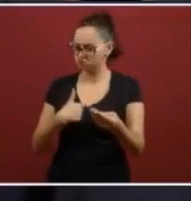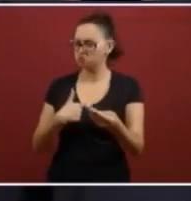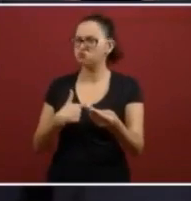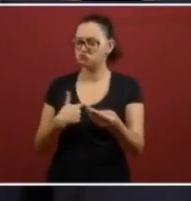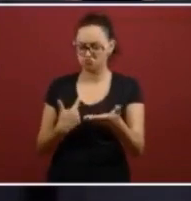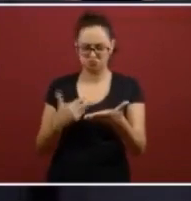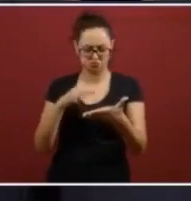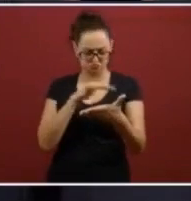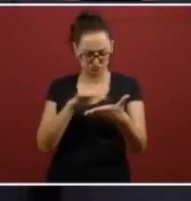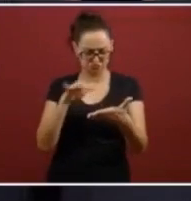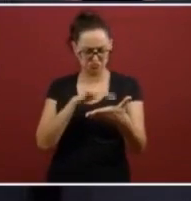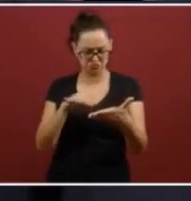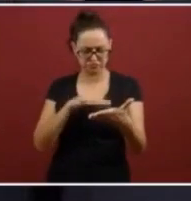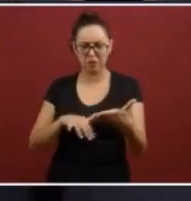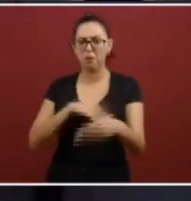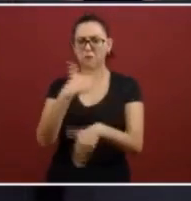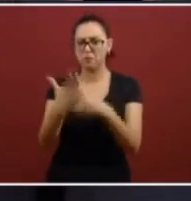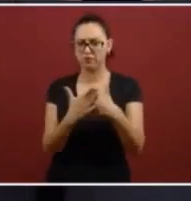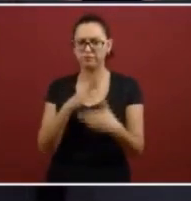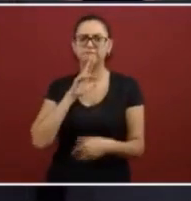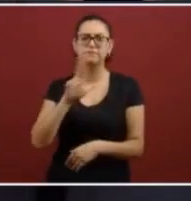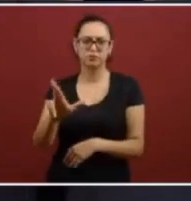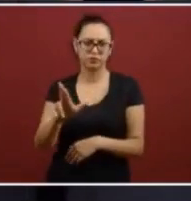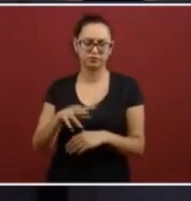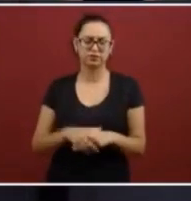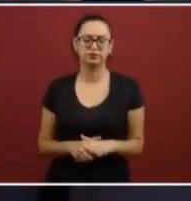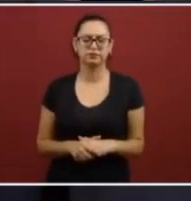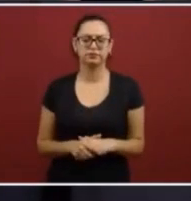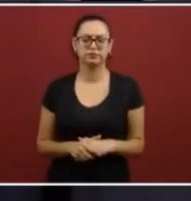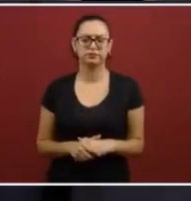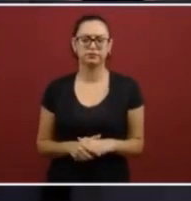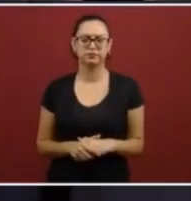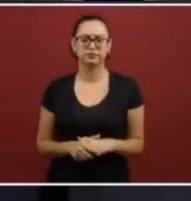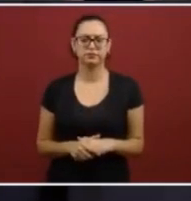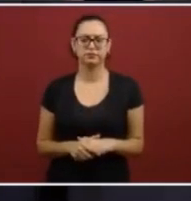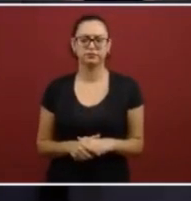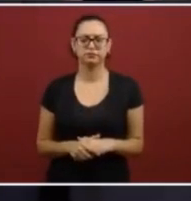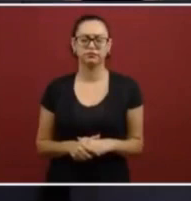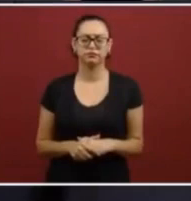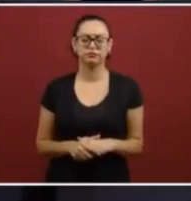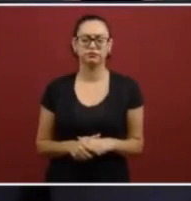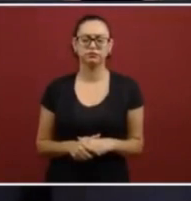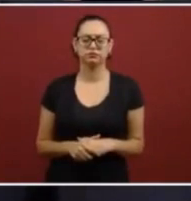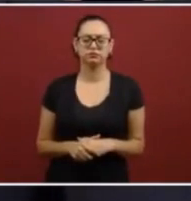I a made the responder, compromise that I will respond to it